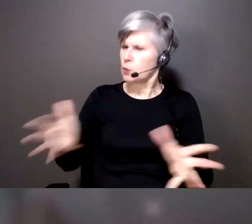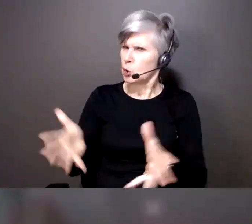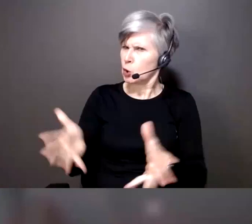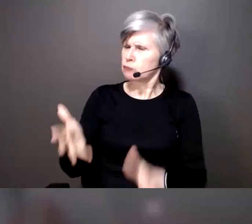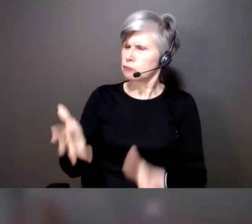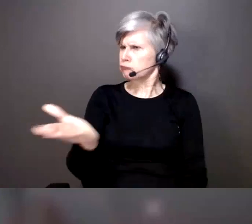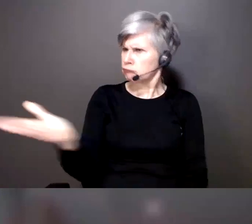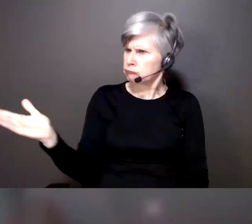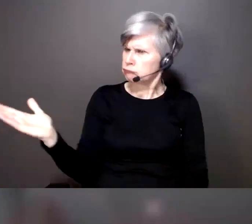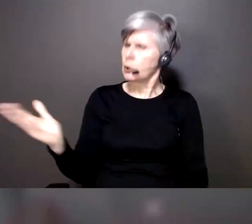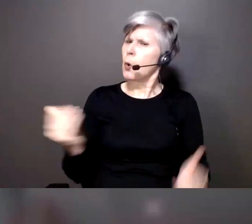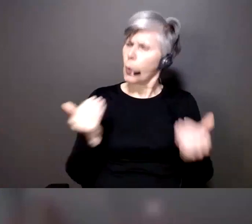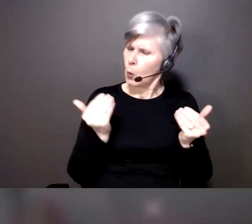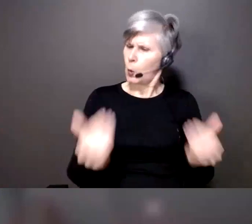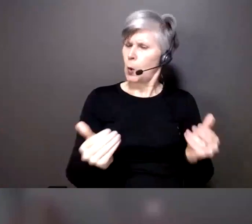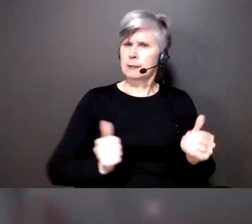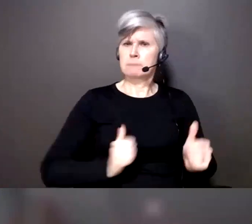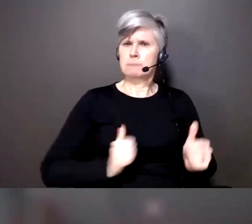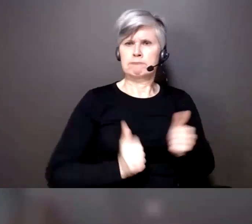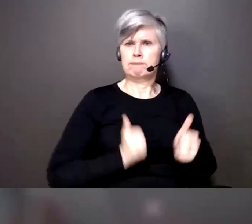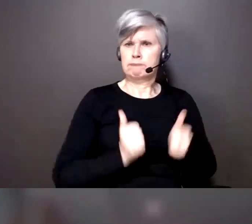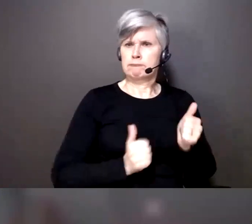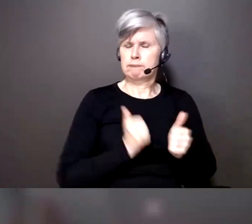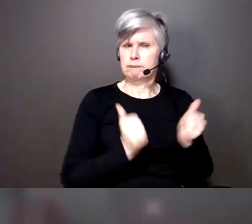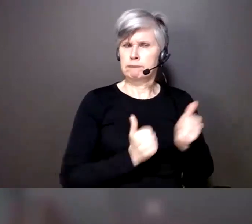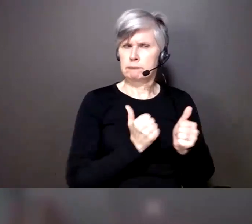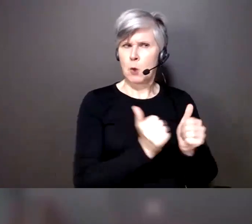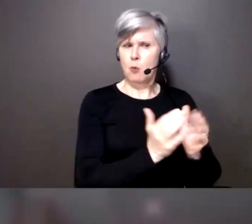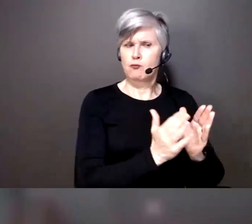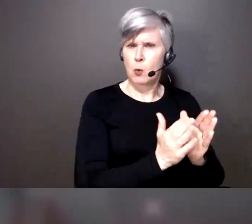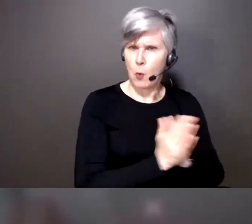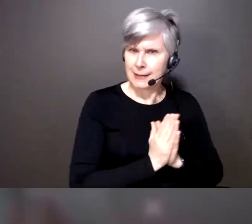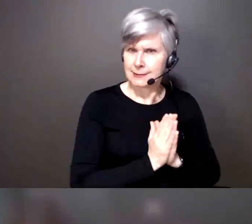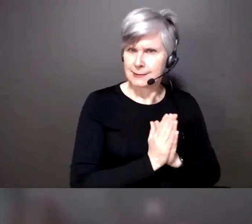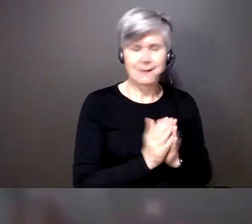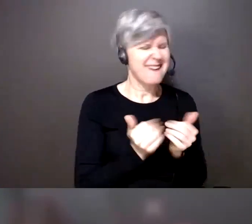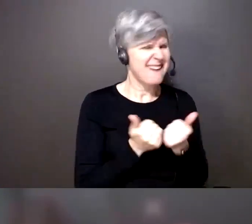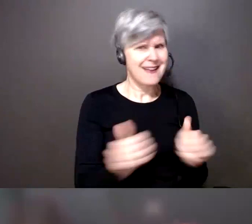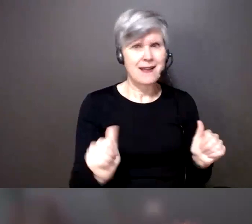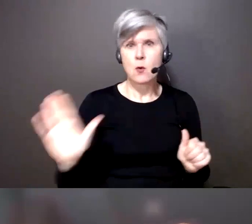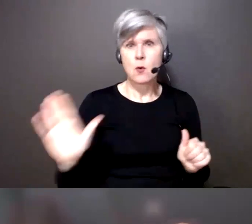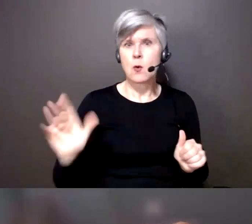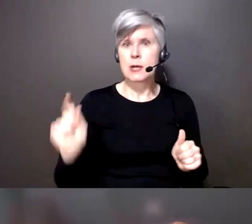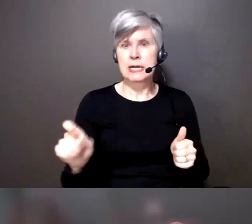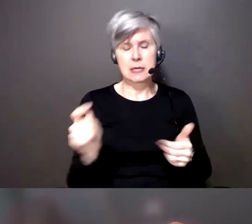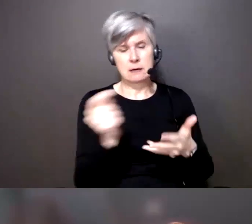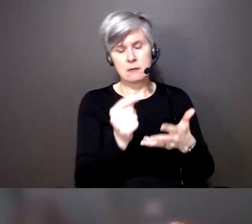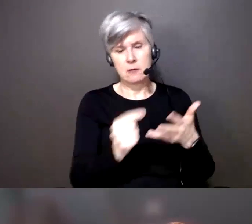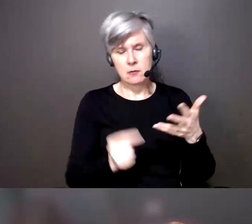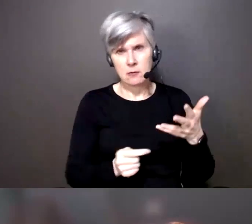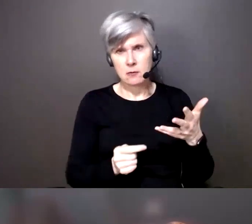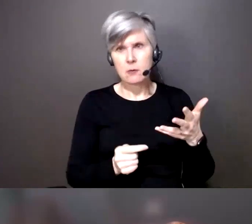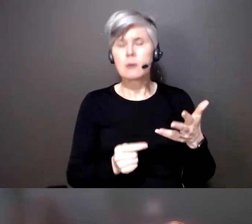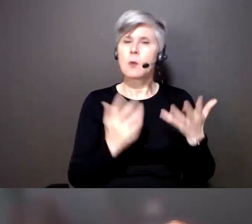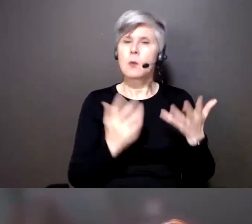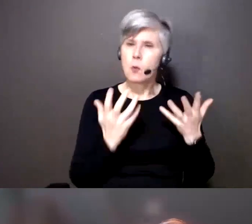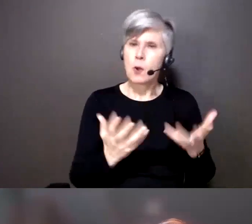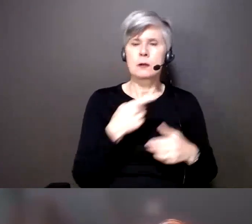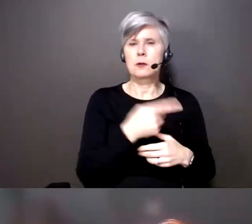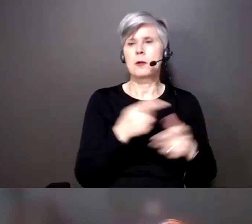encourage managers to take an open and positive approach to requests for workplace